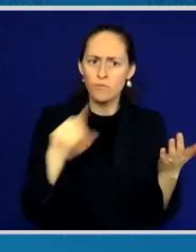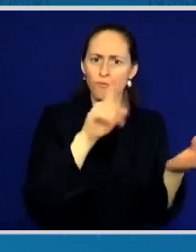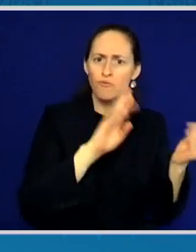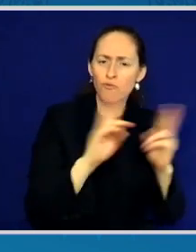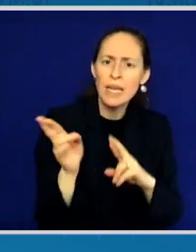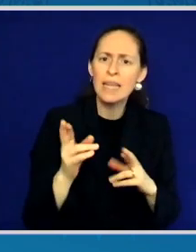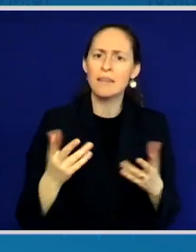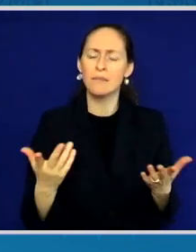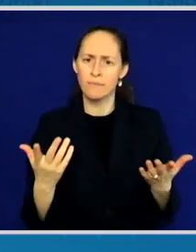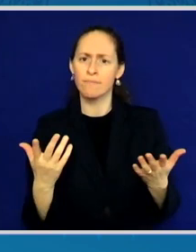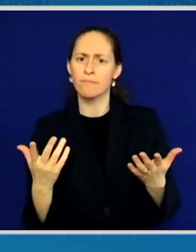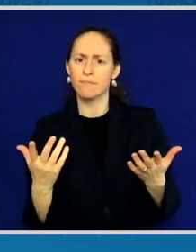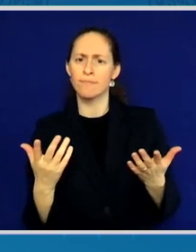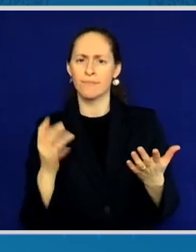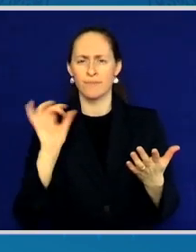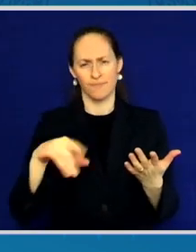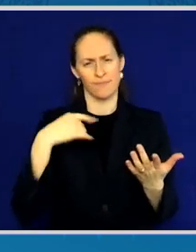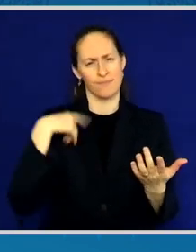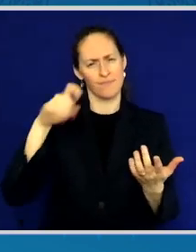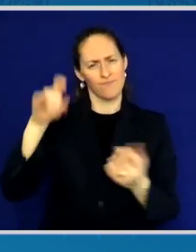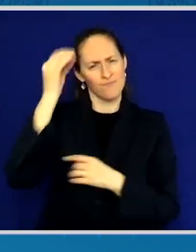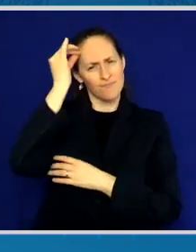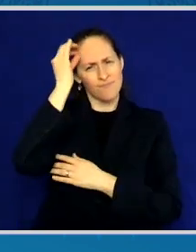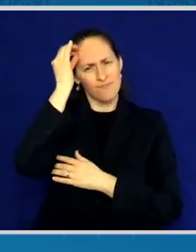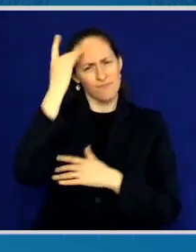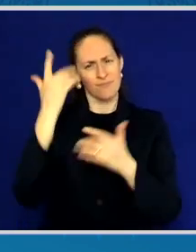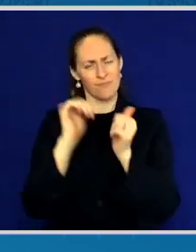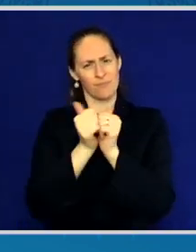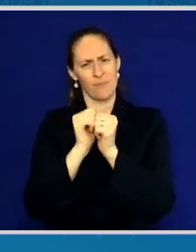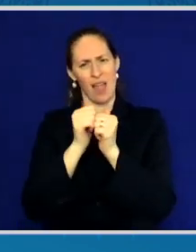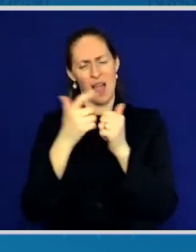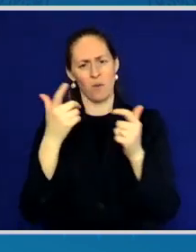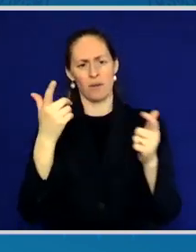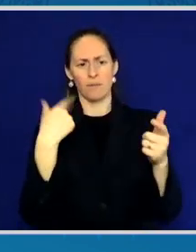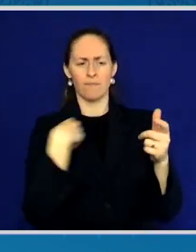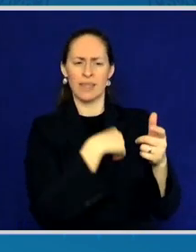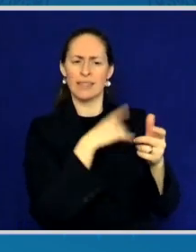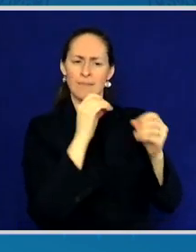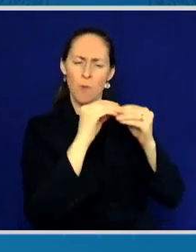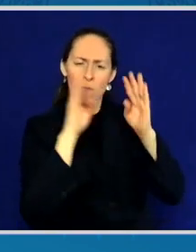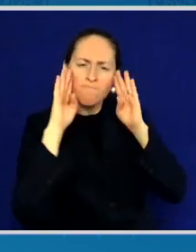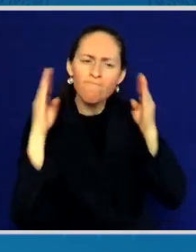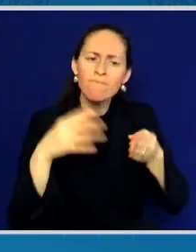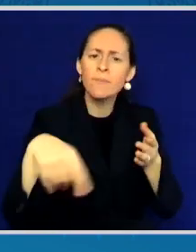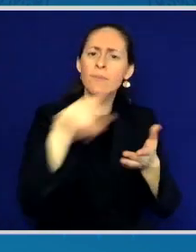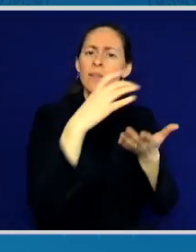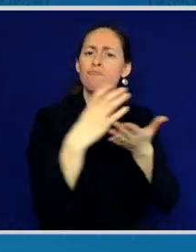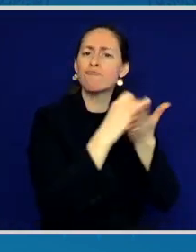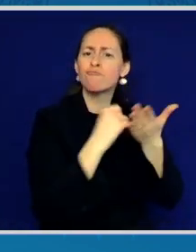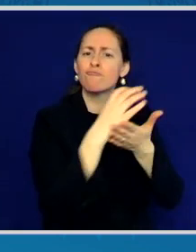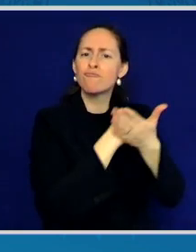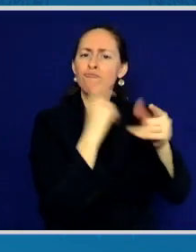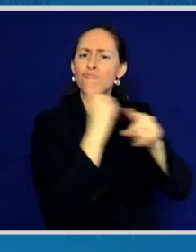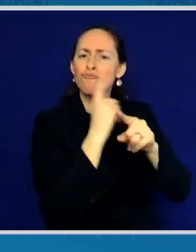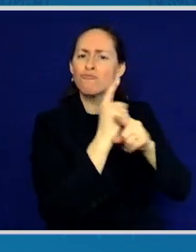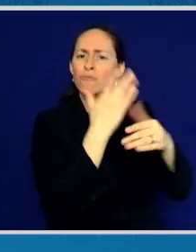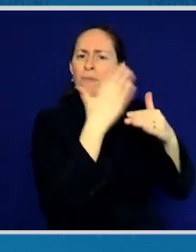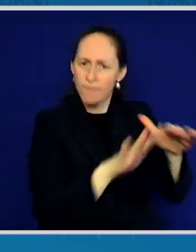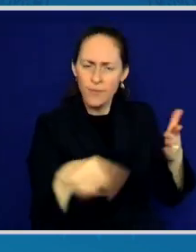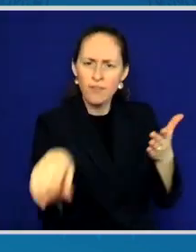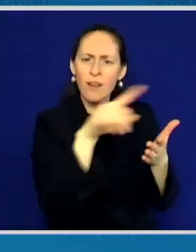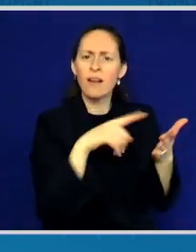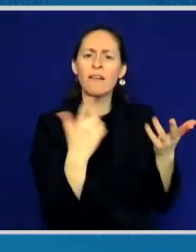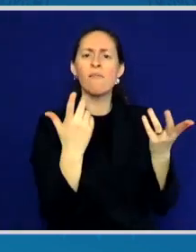think about a pathway to the middle class, we have to center people who are the end users. We have an